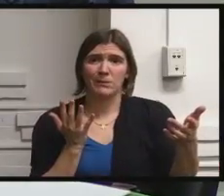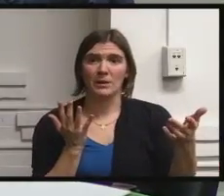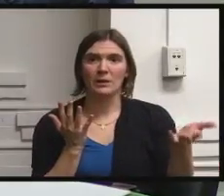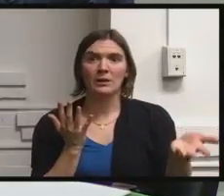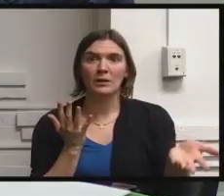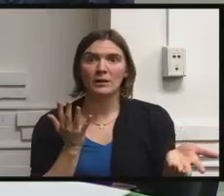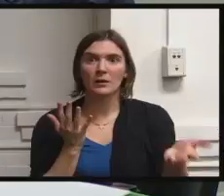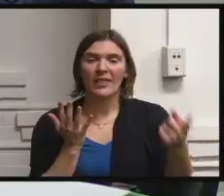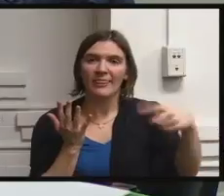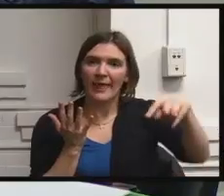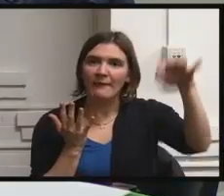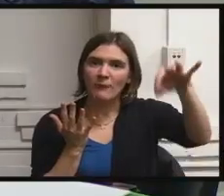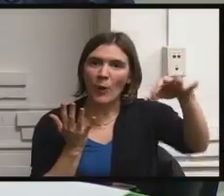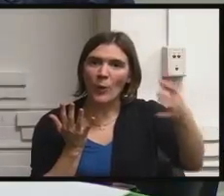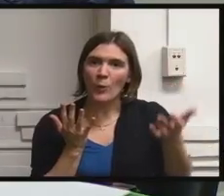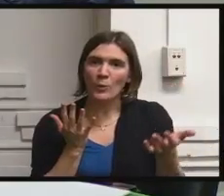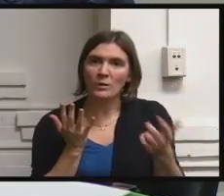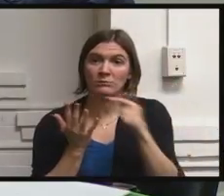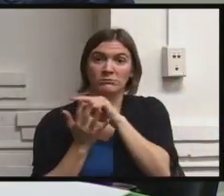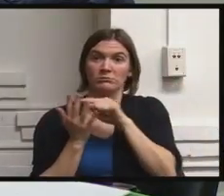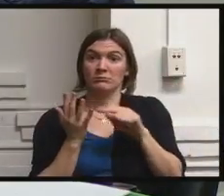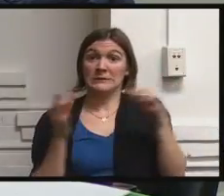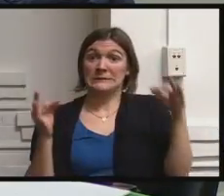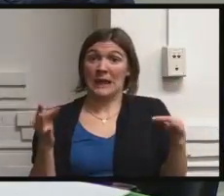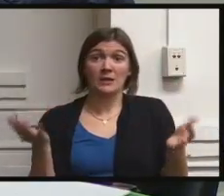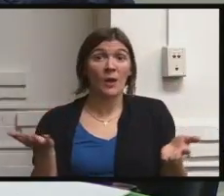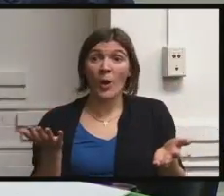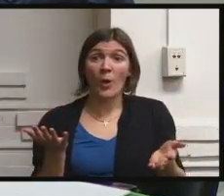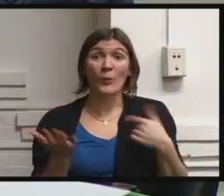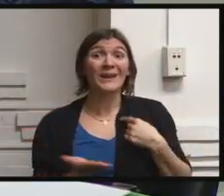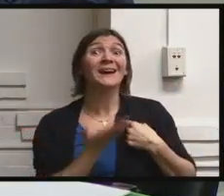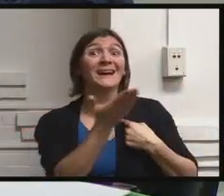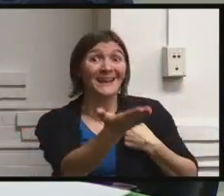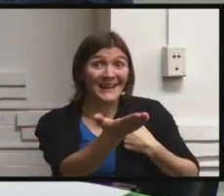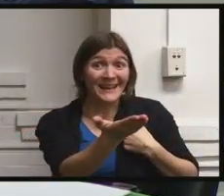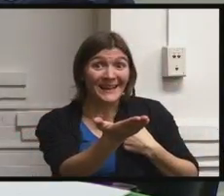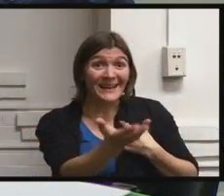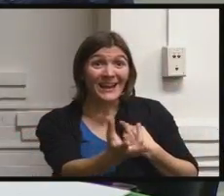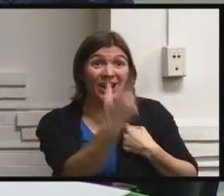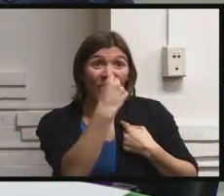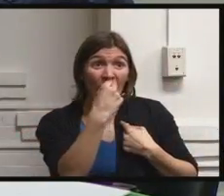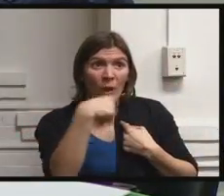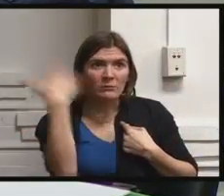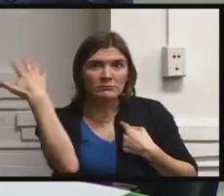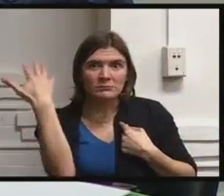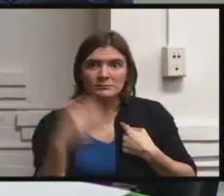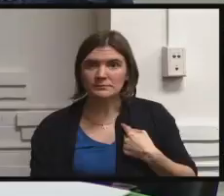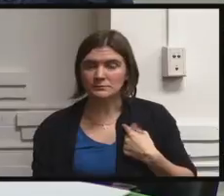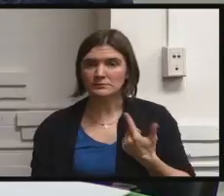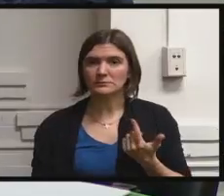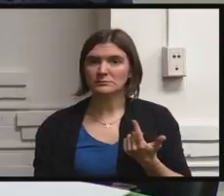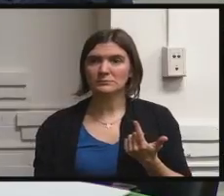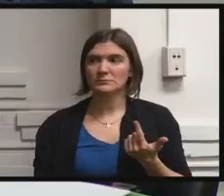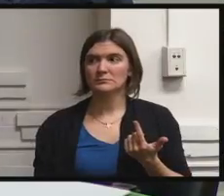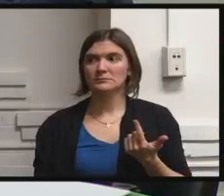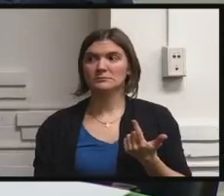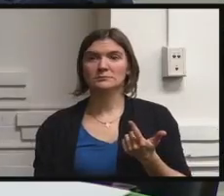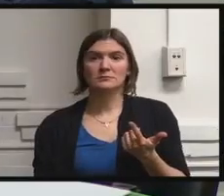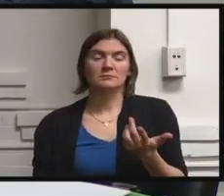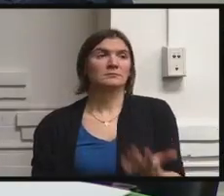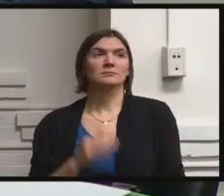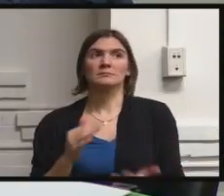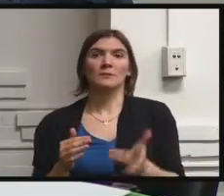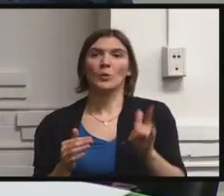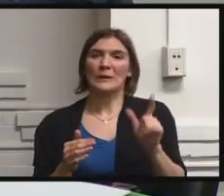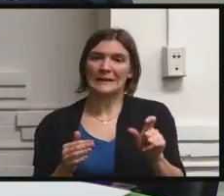or whatever, but, you know, we've got all these other people in the town, and I think if we go forward with just not